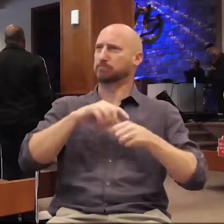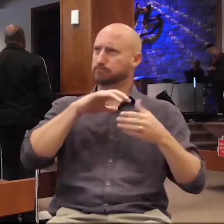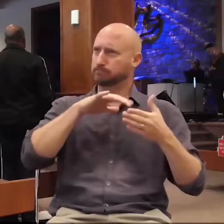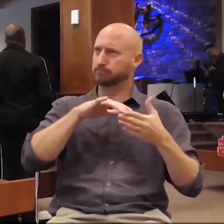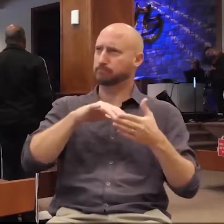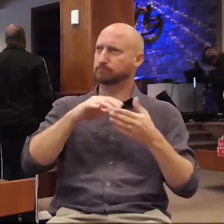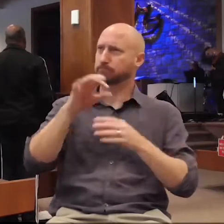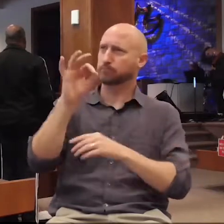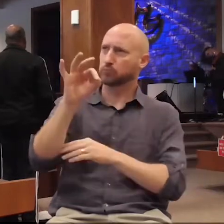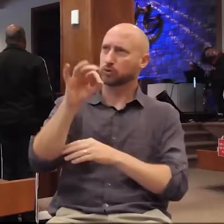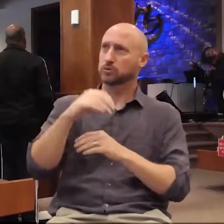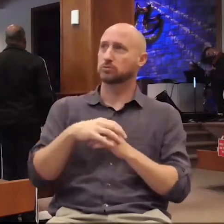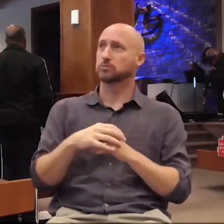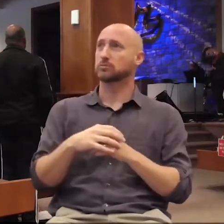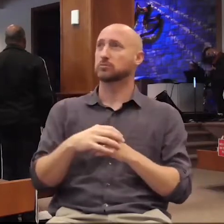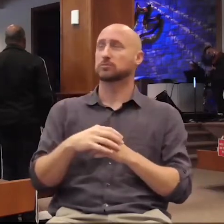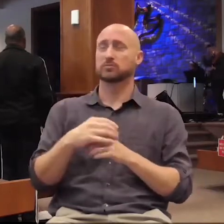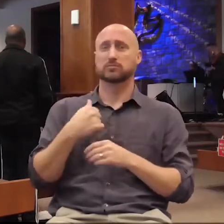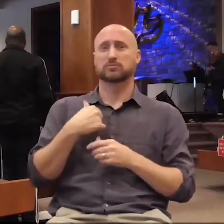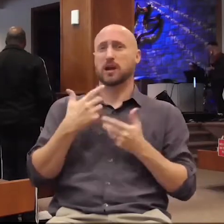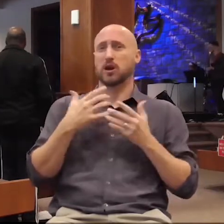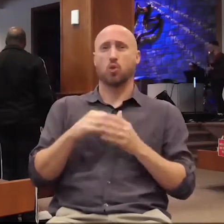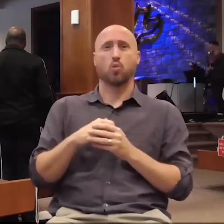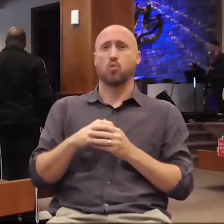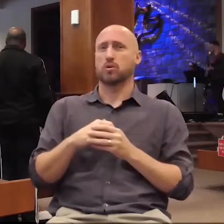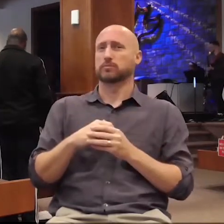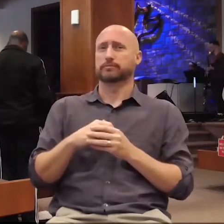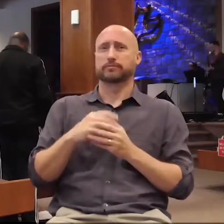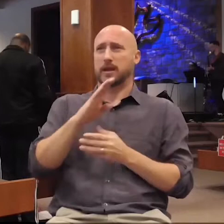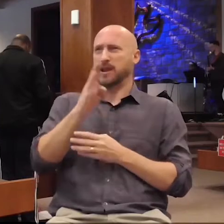Never let me be familiar with it, Lord. Let it